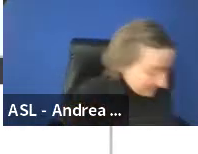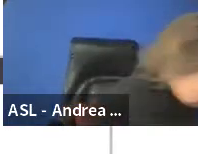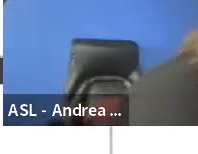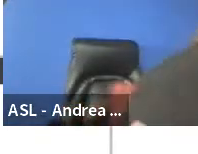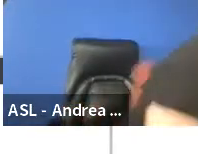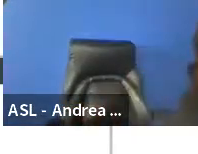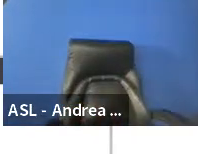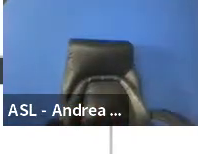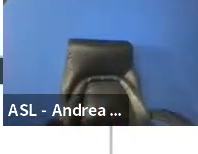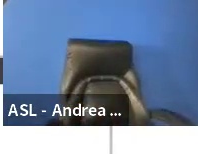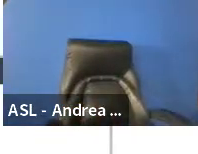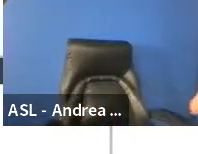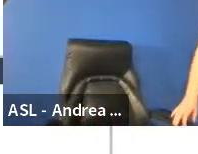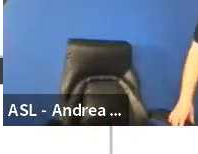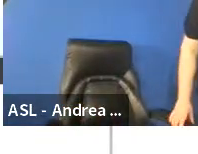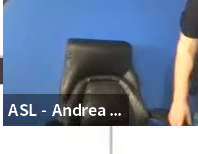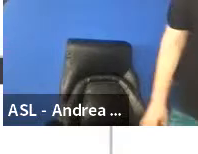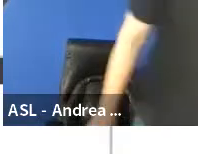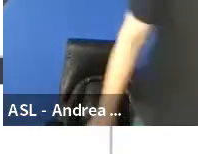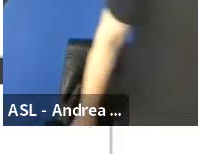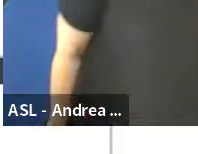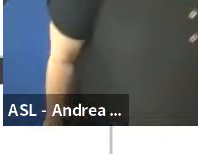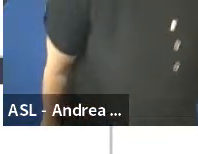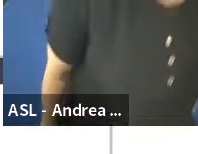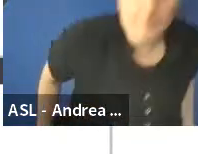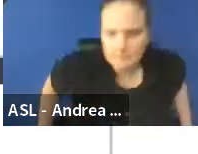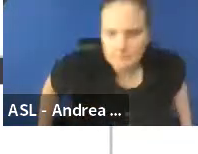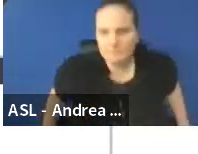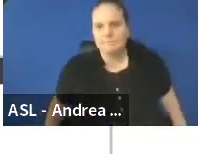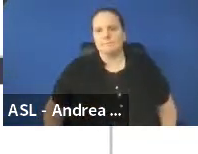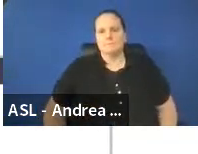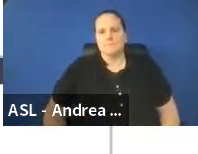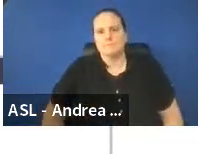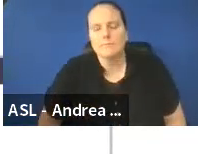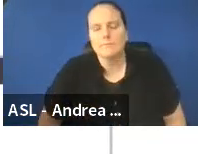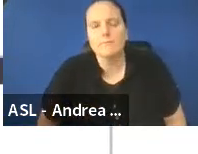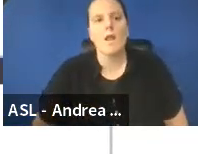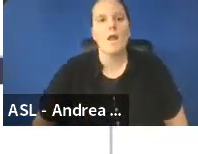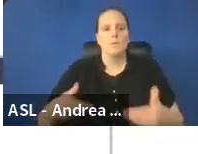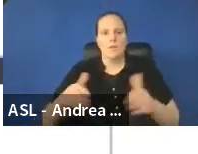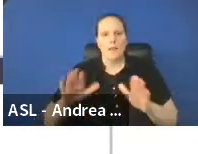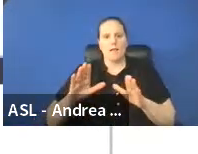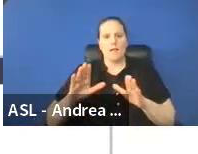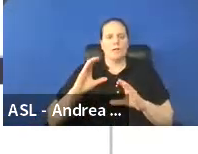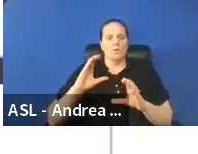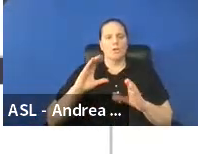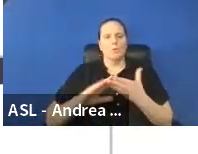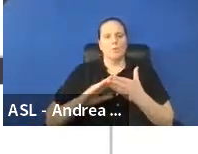move on from there and let the community engagement team speak more to that.